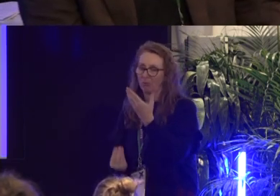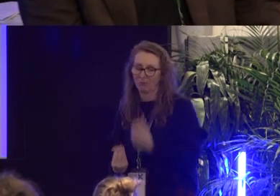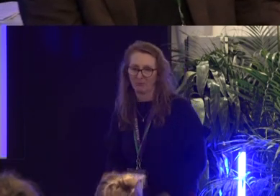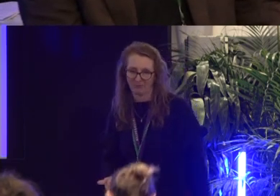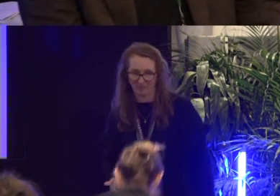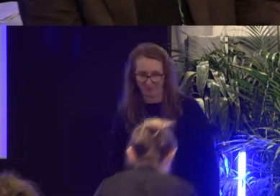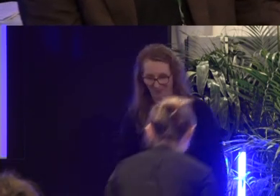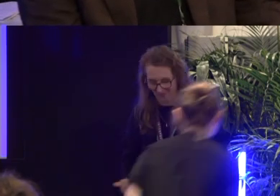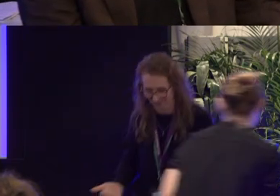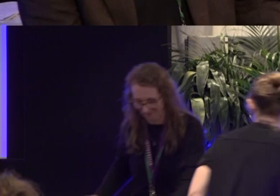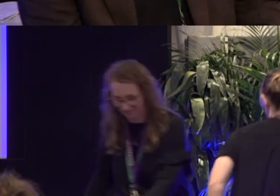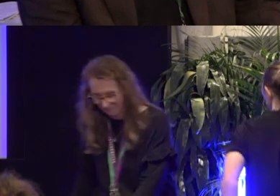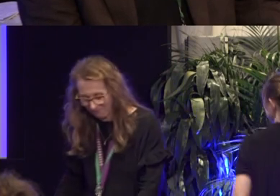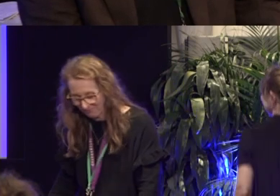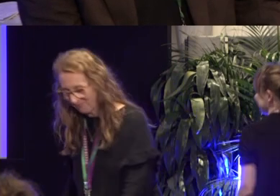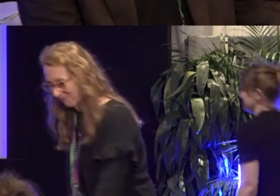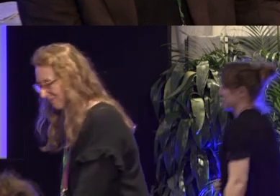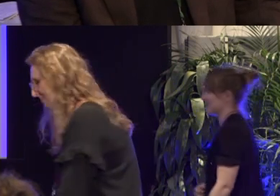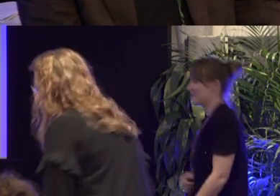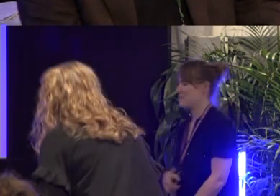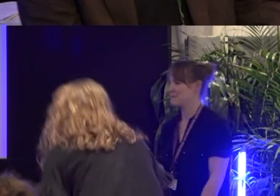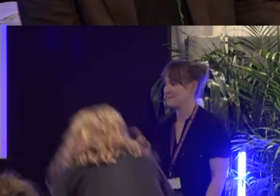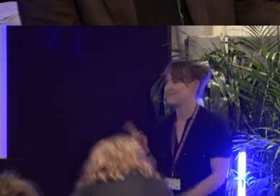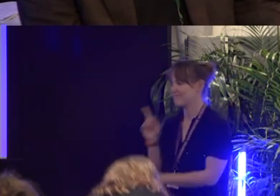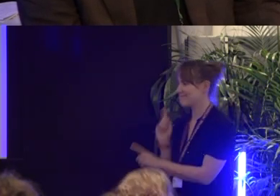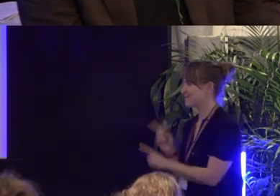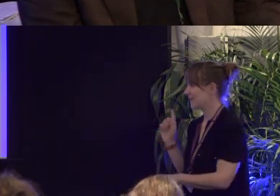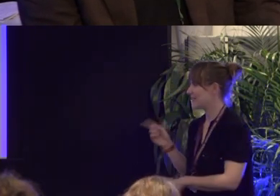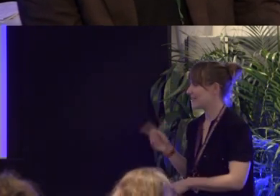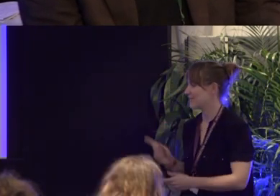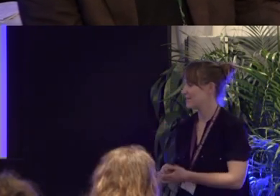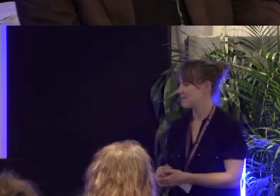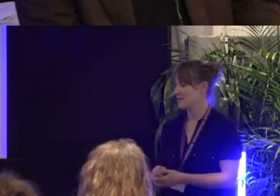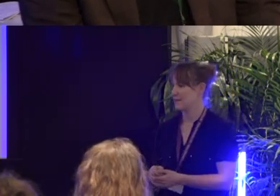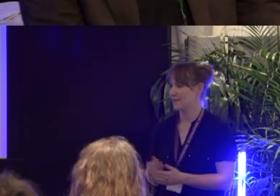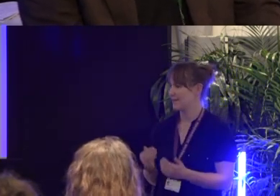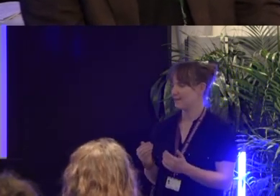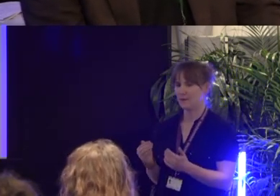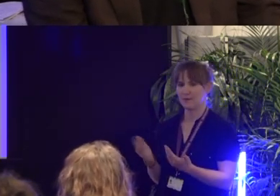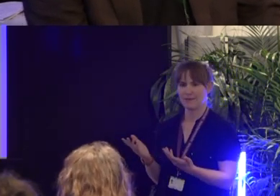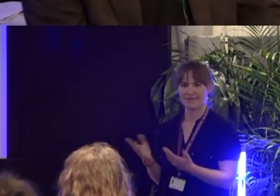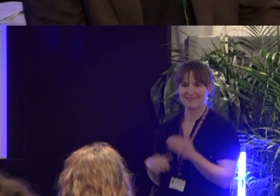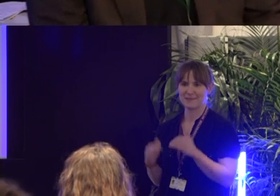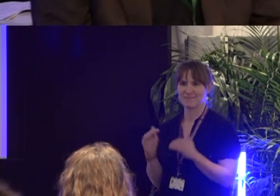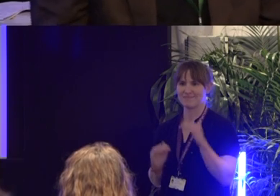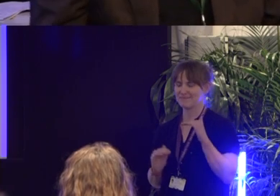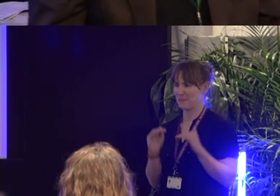You've completely nailed the whole dubbed versus subbed argument, haven't you?